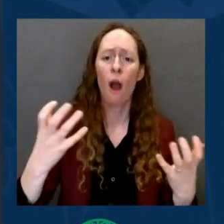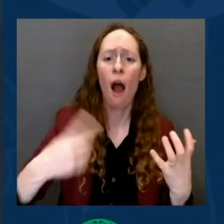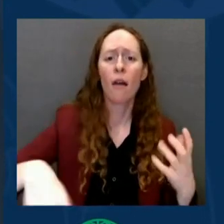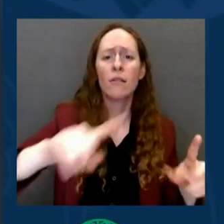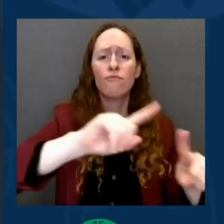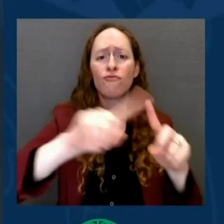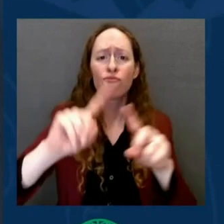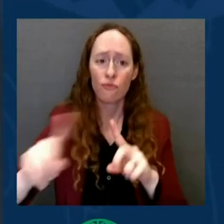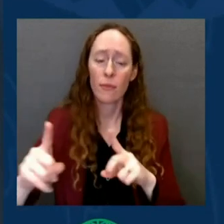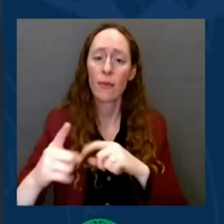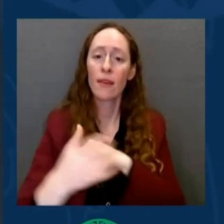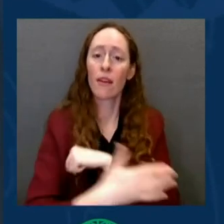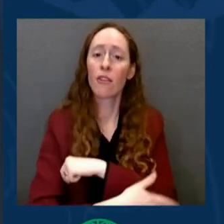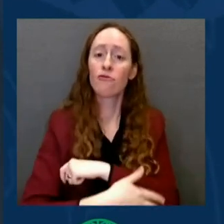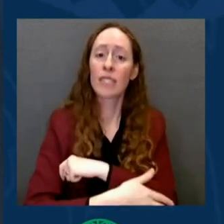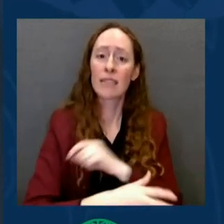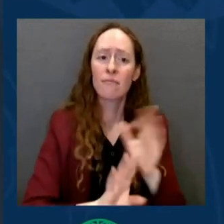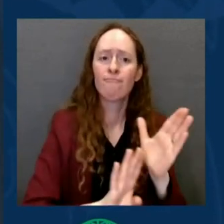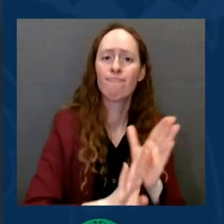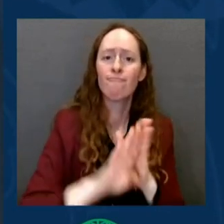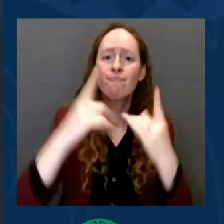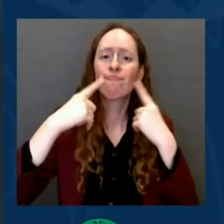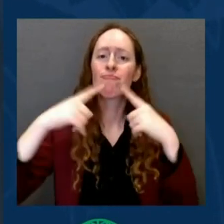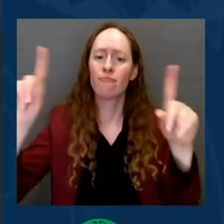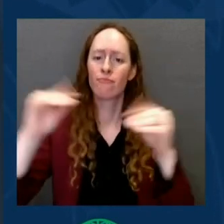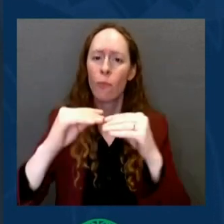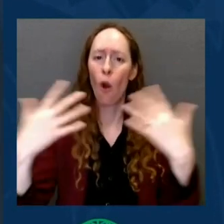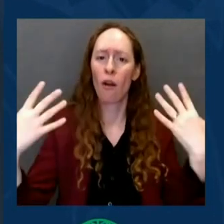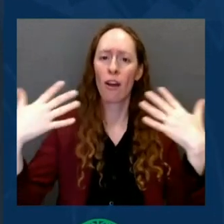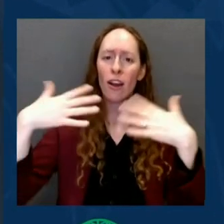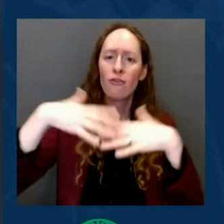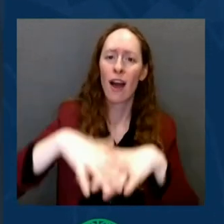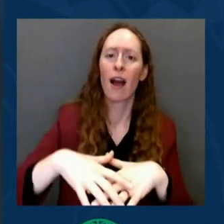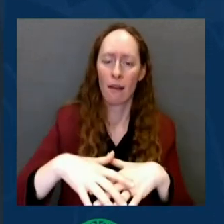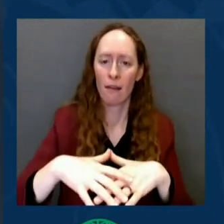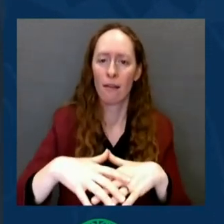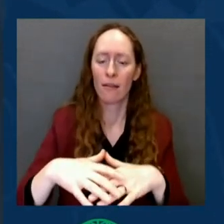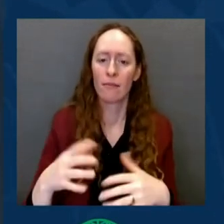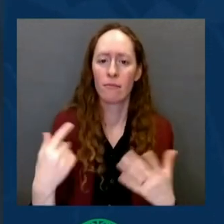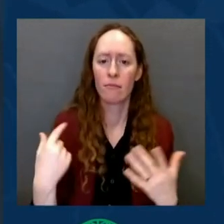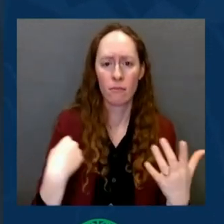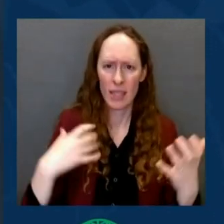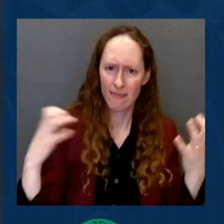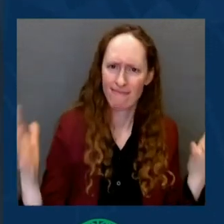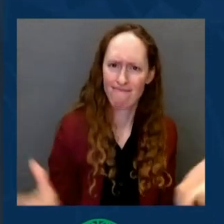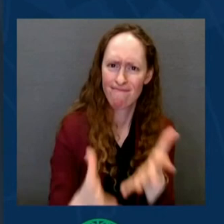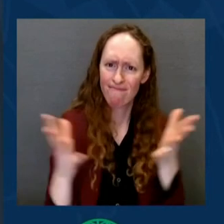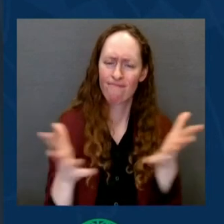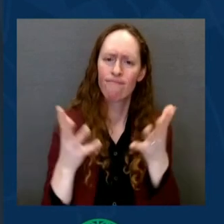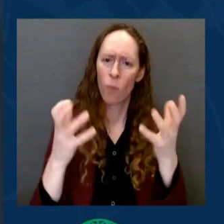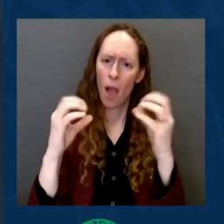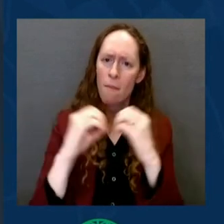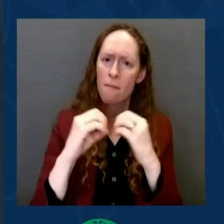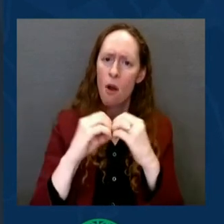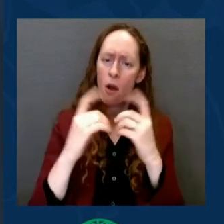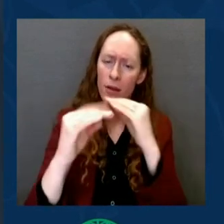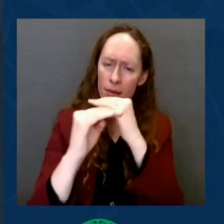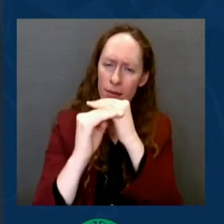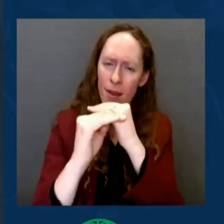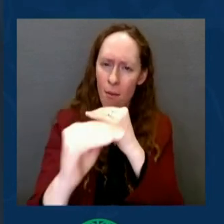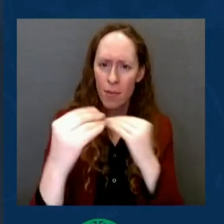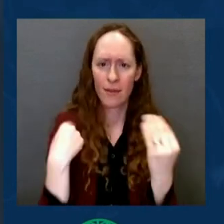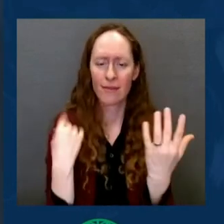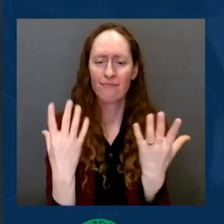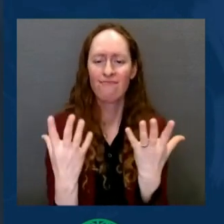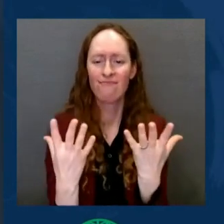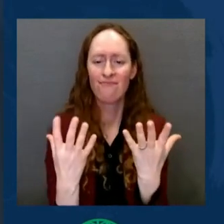development, and where Africa is an indispensable global partner. I'm eager to hear from all of you. How can the